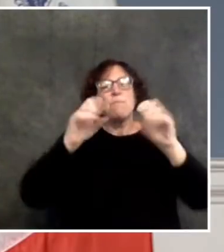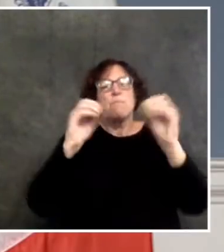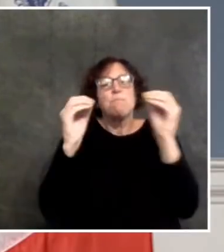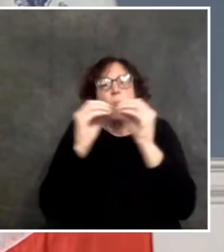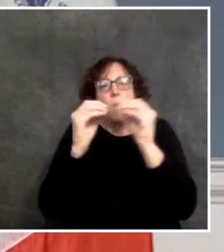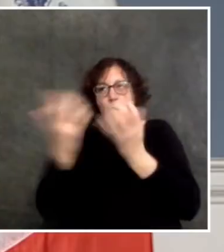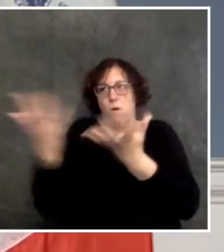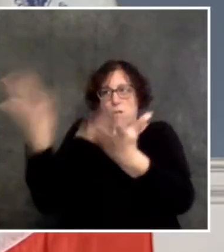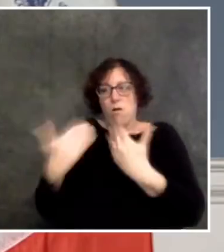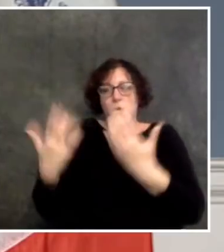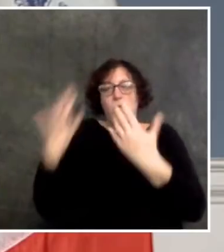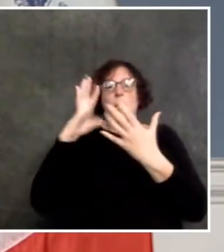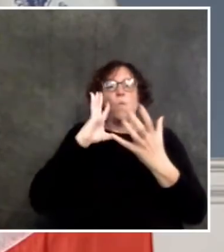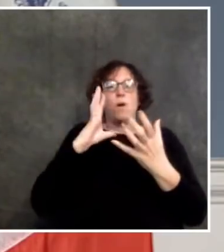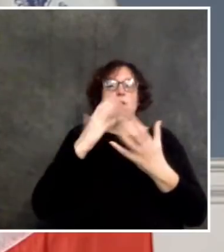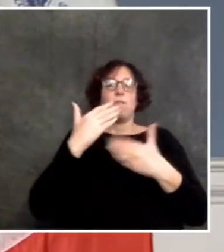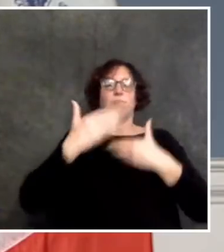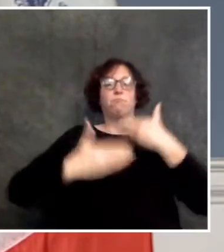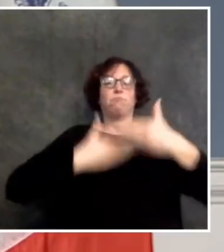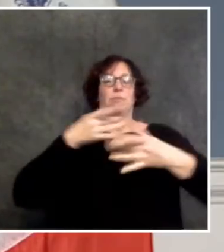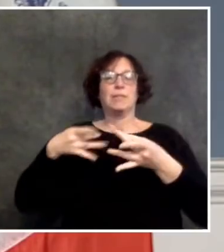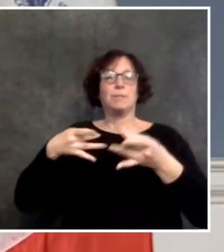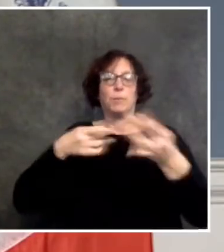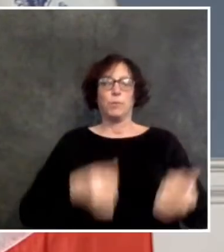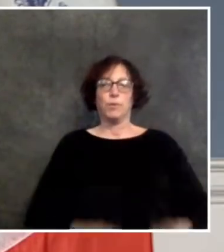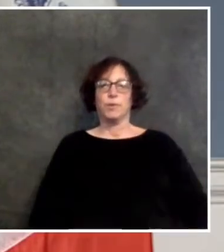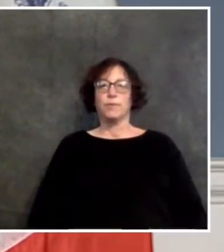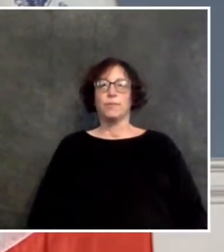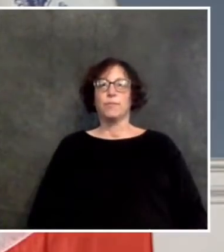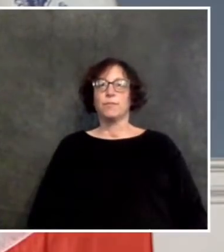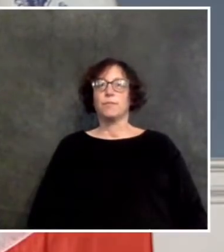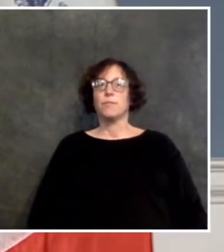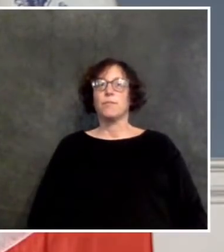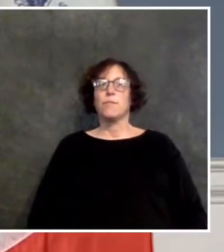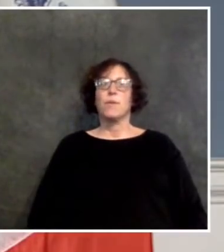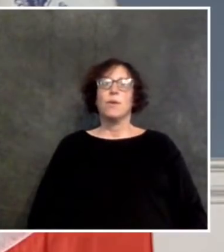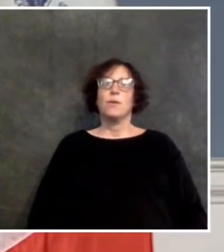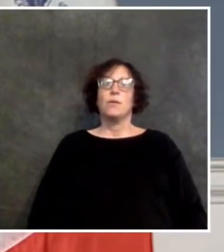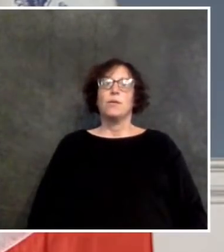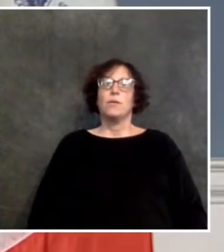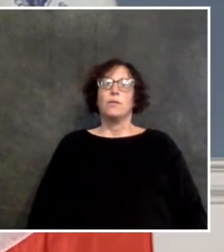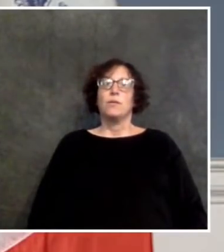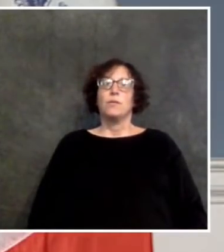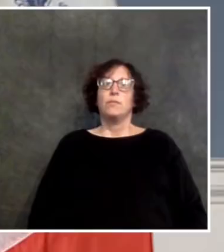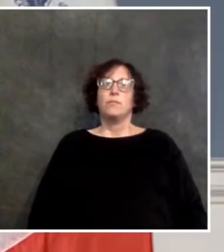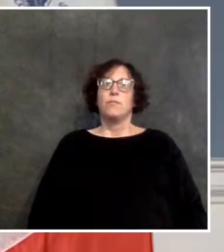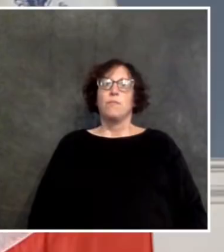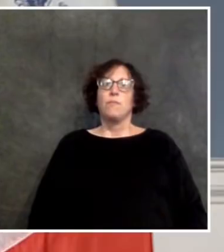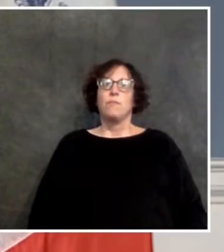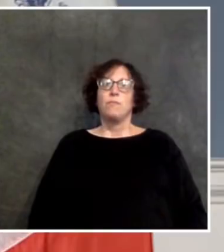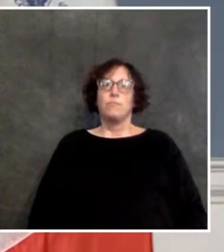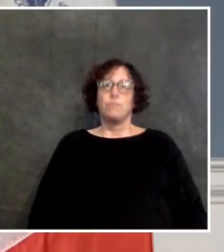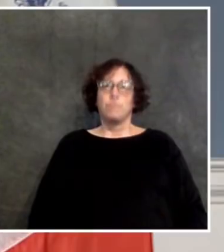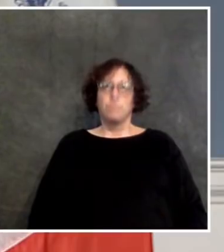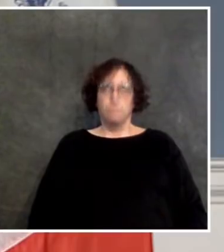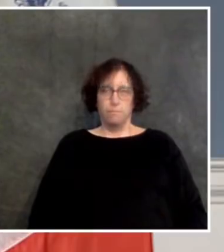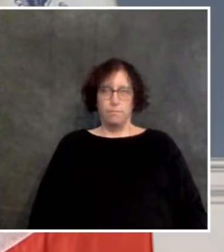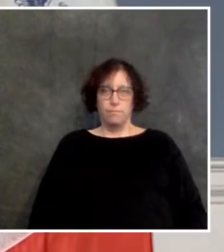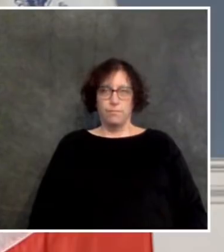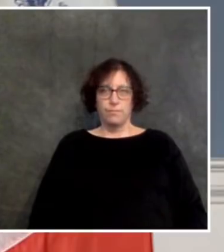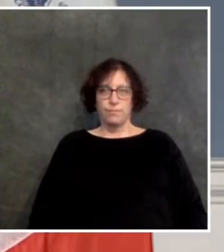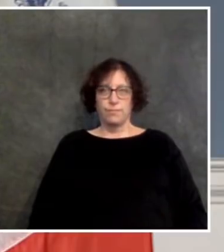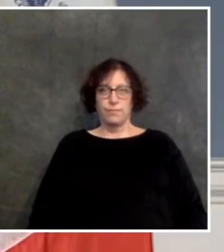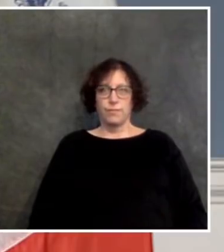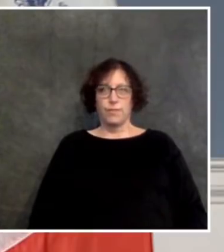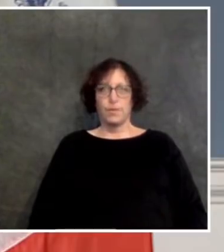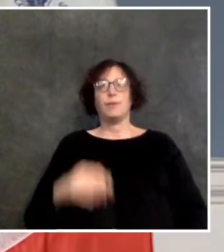no way lives would be saved if our first responders and our health workers didn't have the personal protective